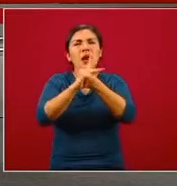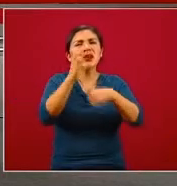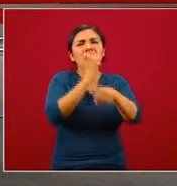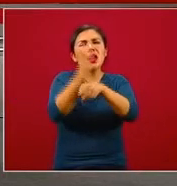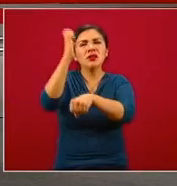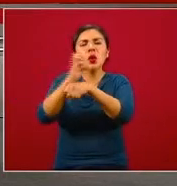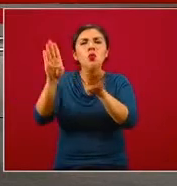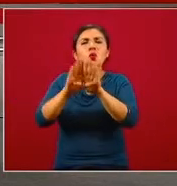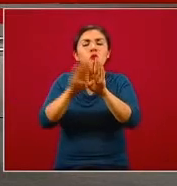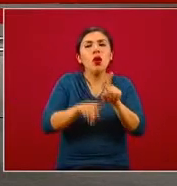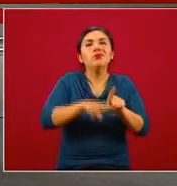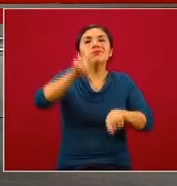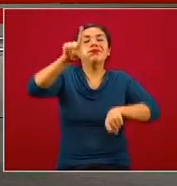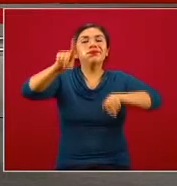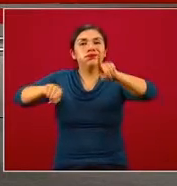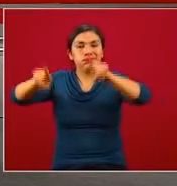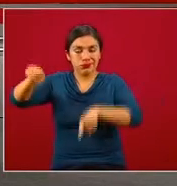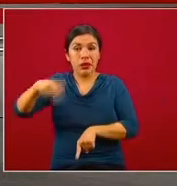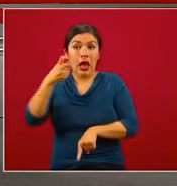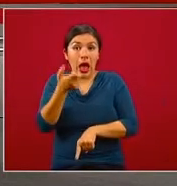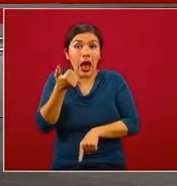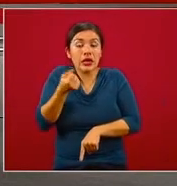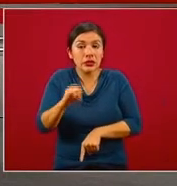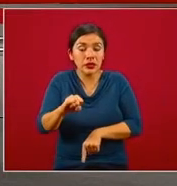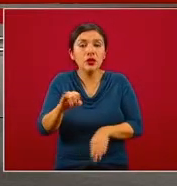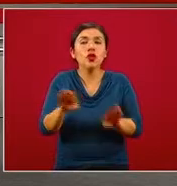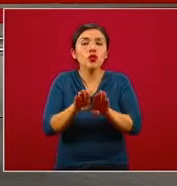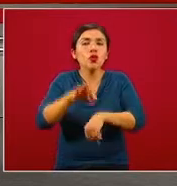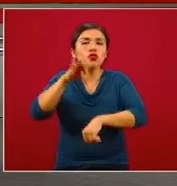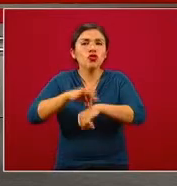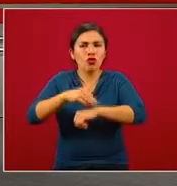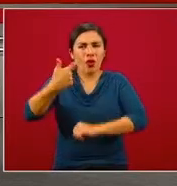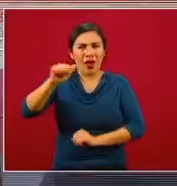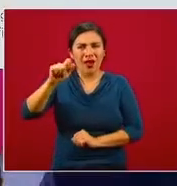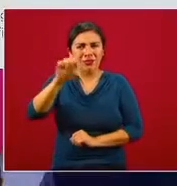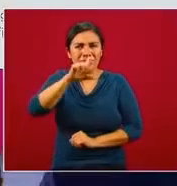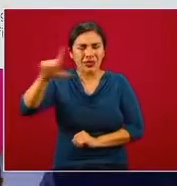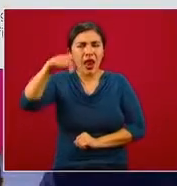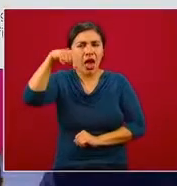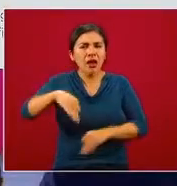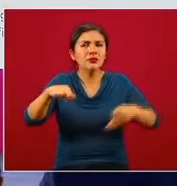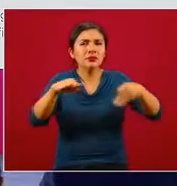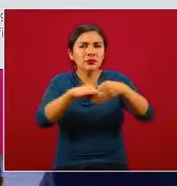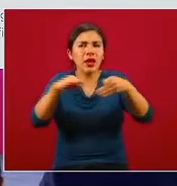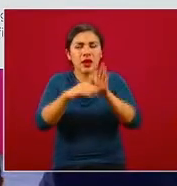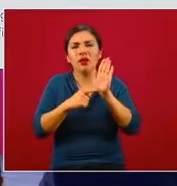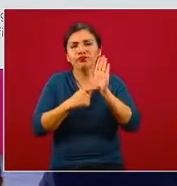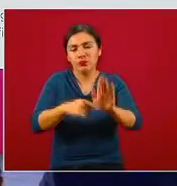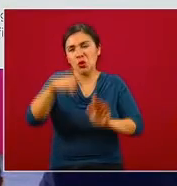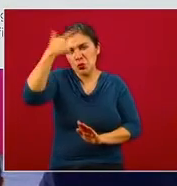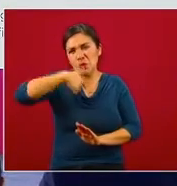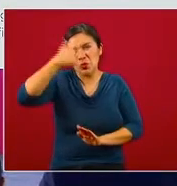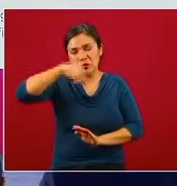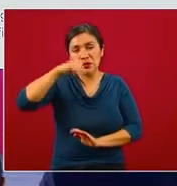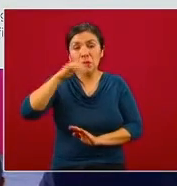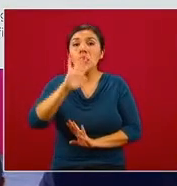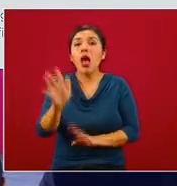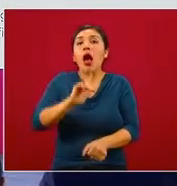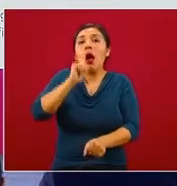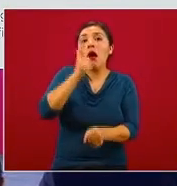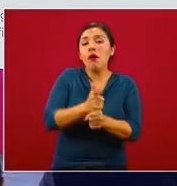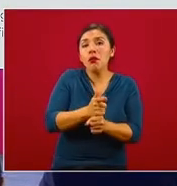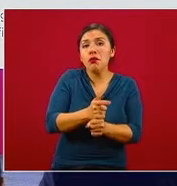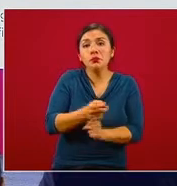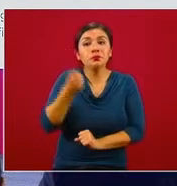how the peaks are evolving and changing across the country. So based on some of the models that we had, which we